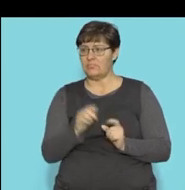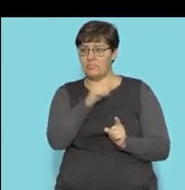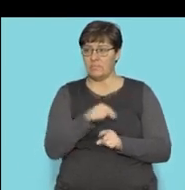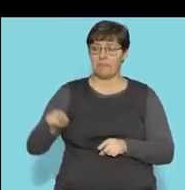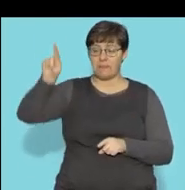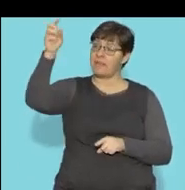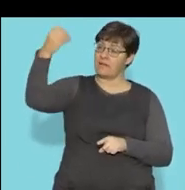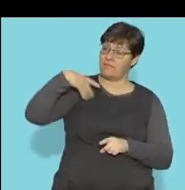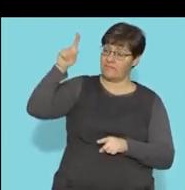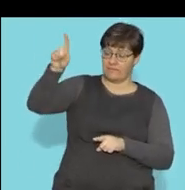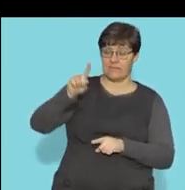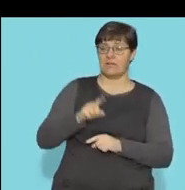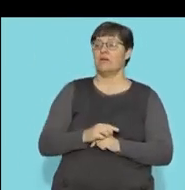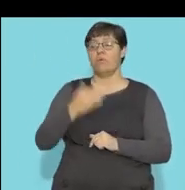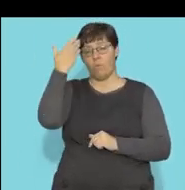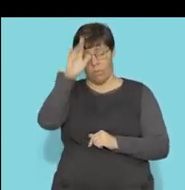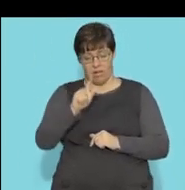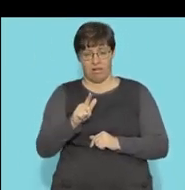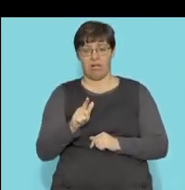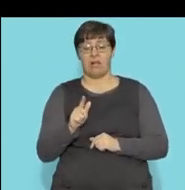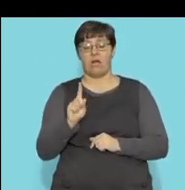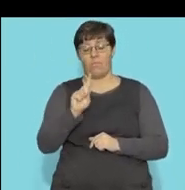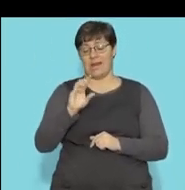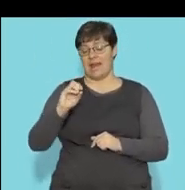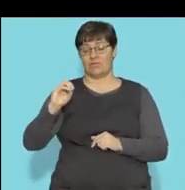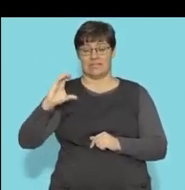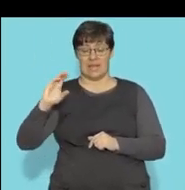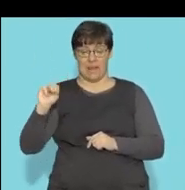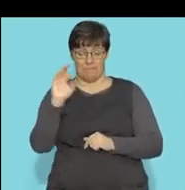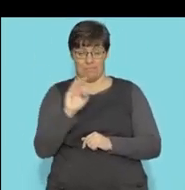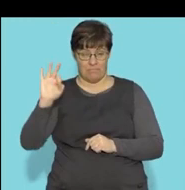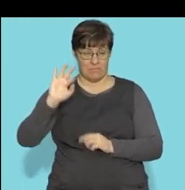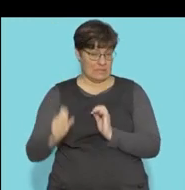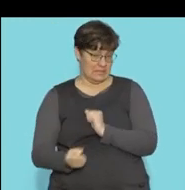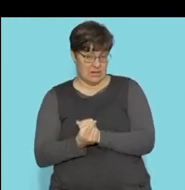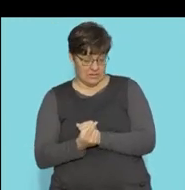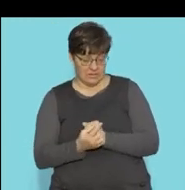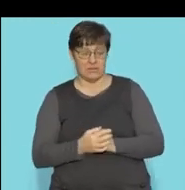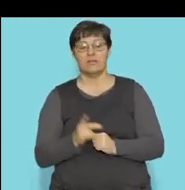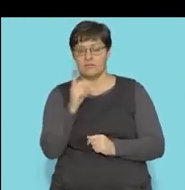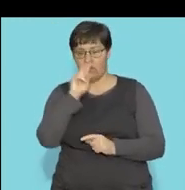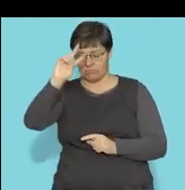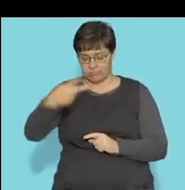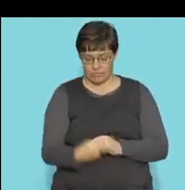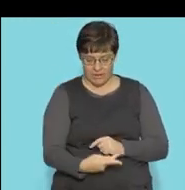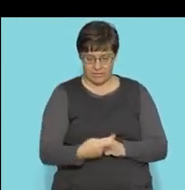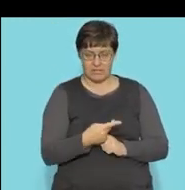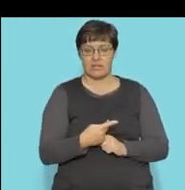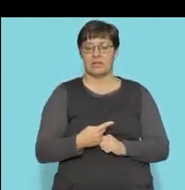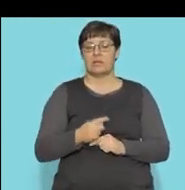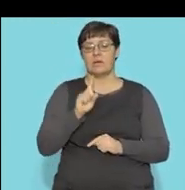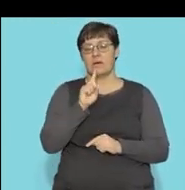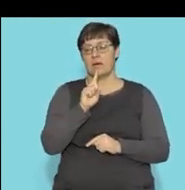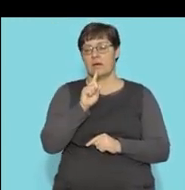again, I'm going to link back to what was given to me. I know that the original volume is 100 centimeters cubed, so I can replace